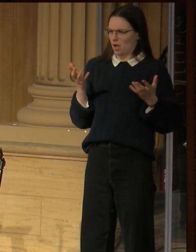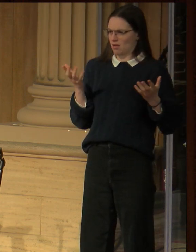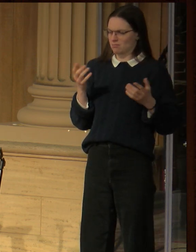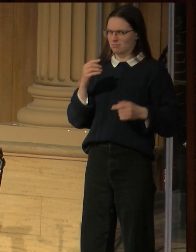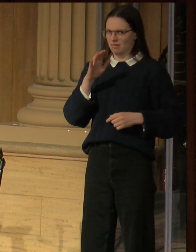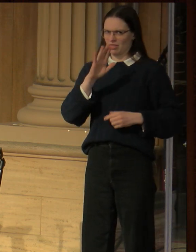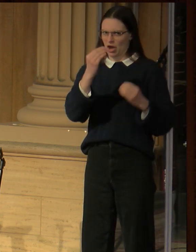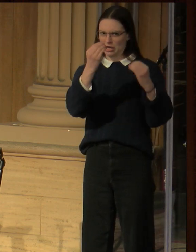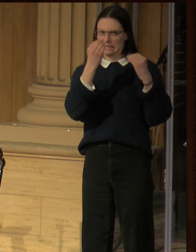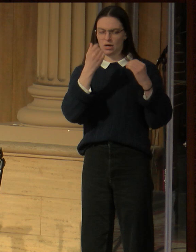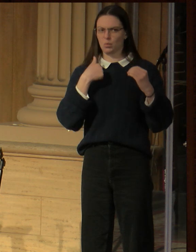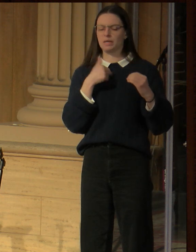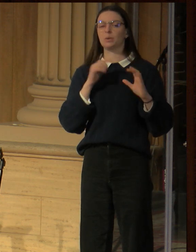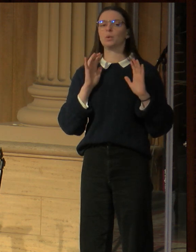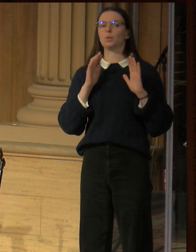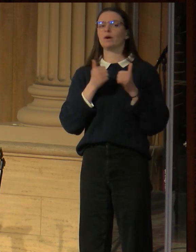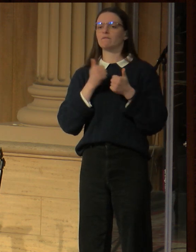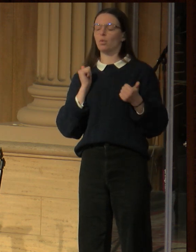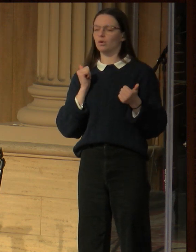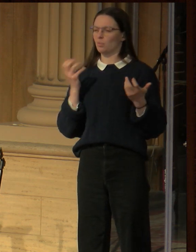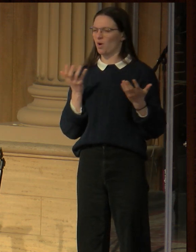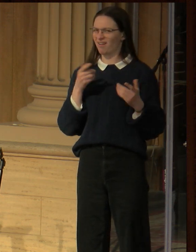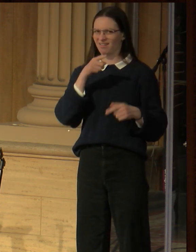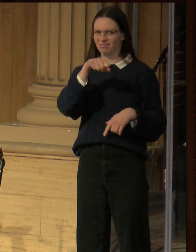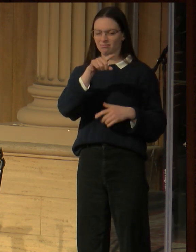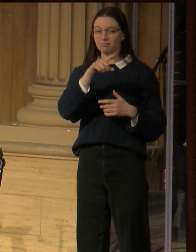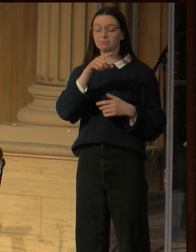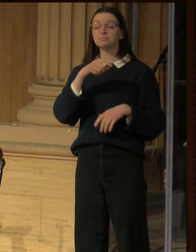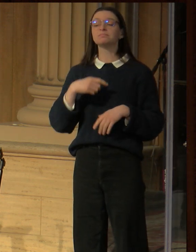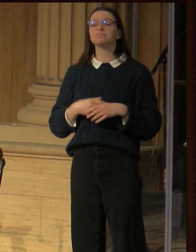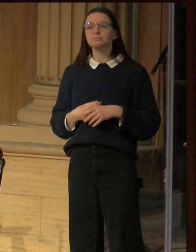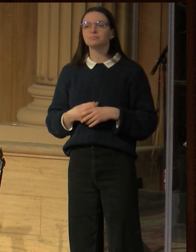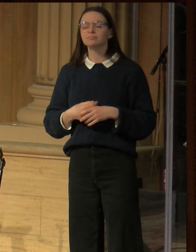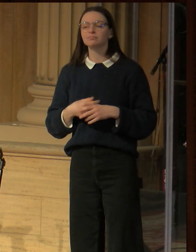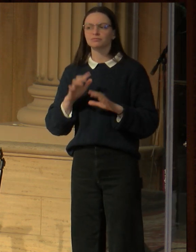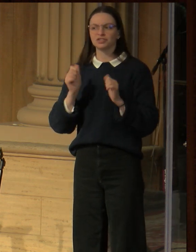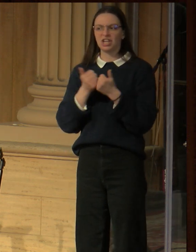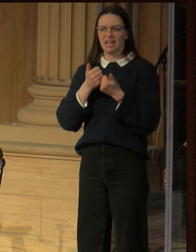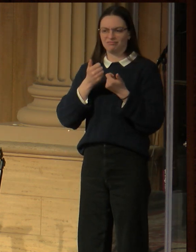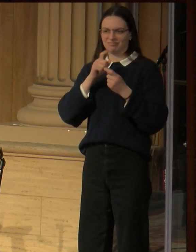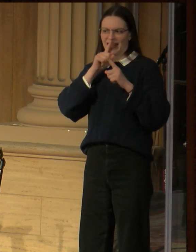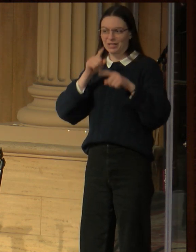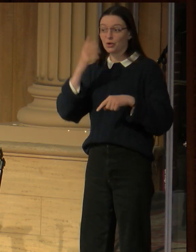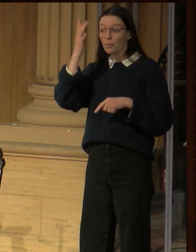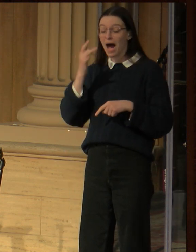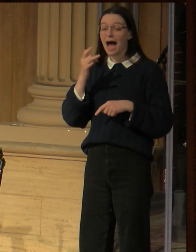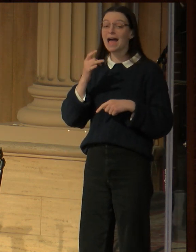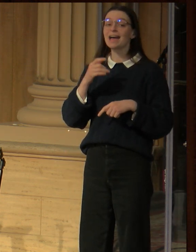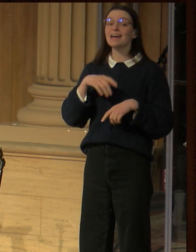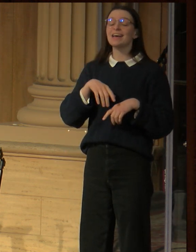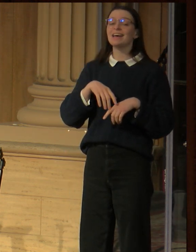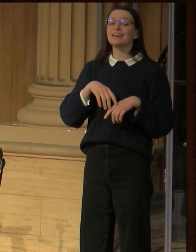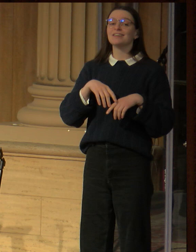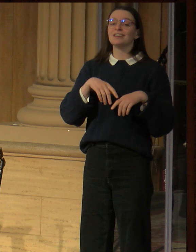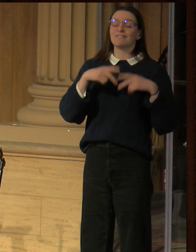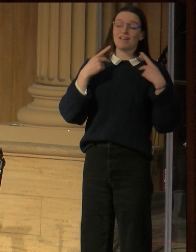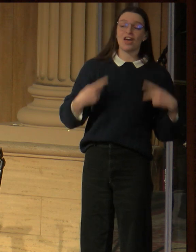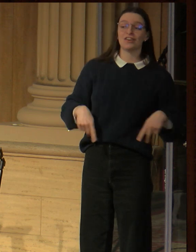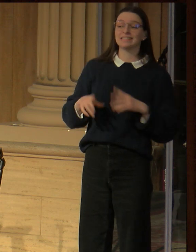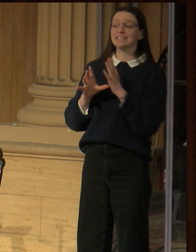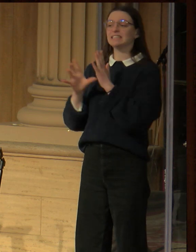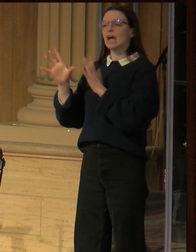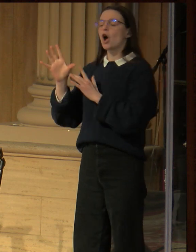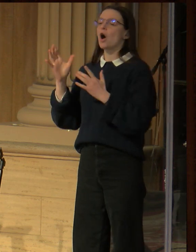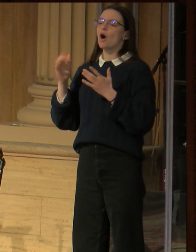teaching that we should avoid? And one of the things that makes that difficult to answer is that the Pharisees and Sadducees, though they're often grouped together when